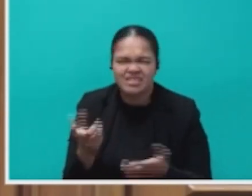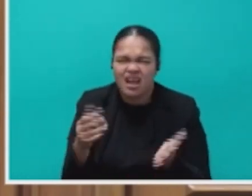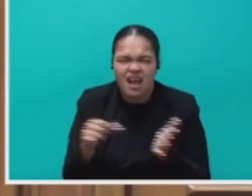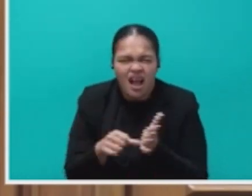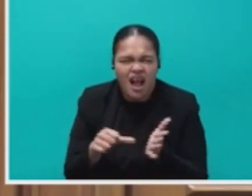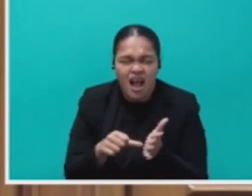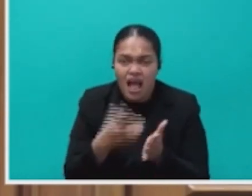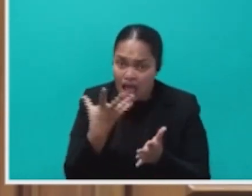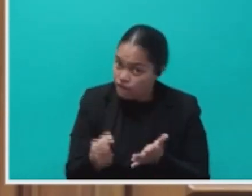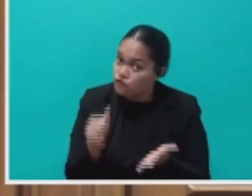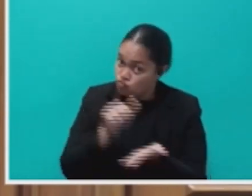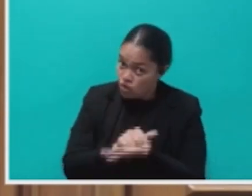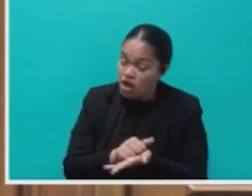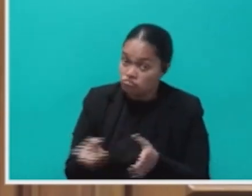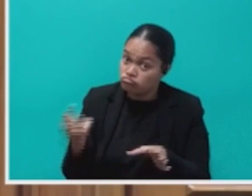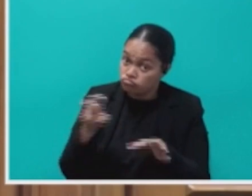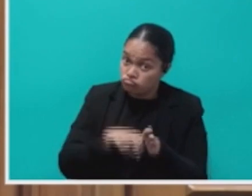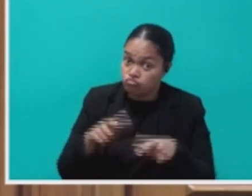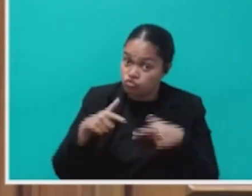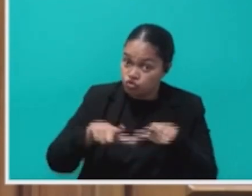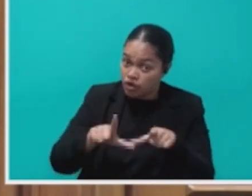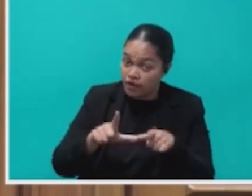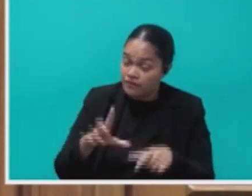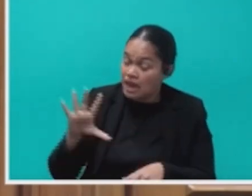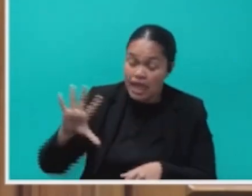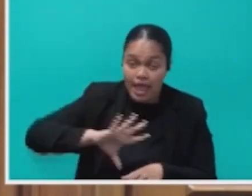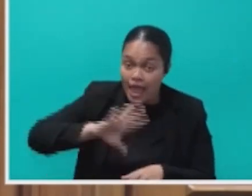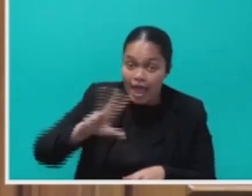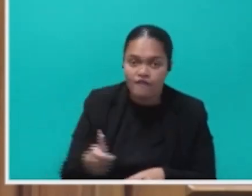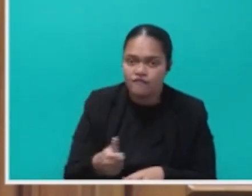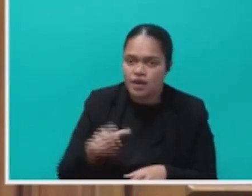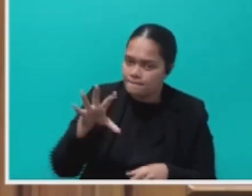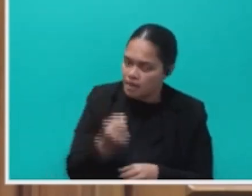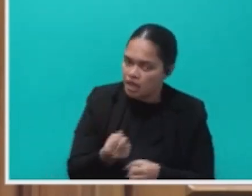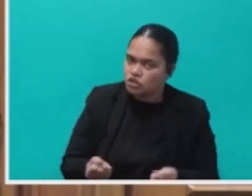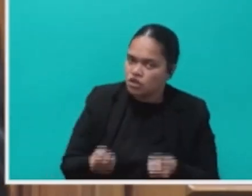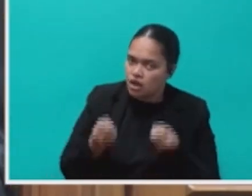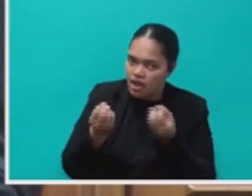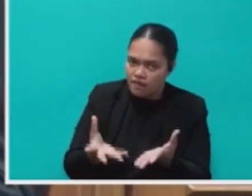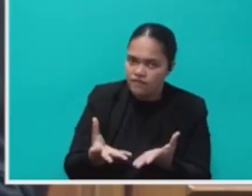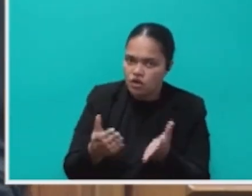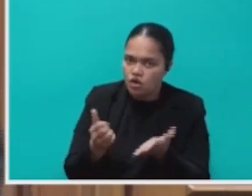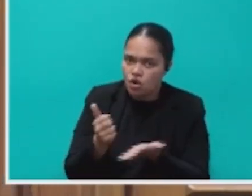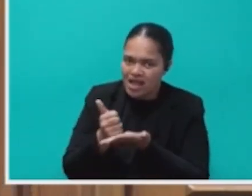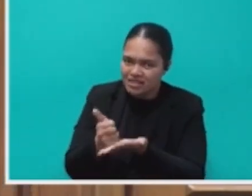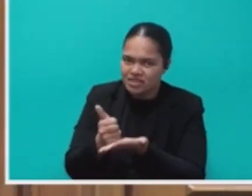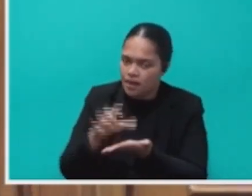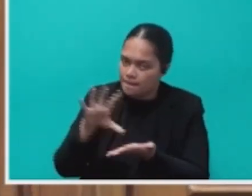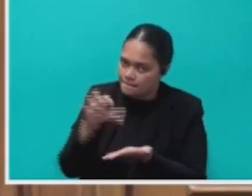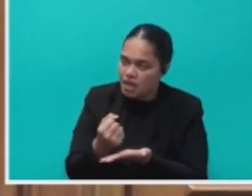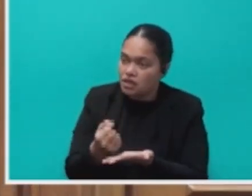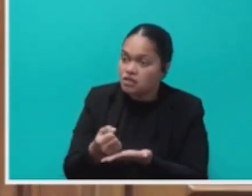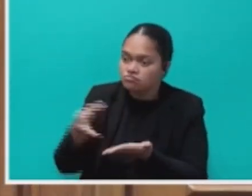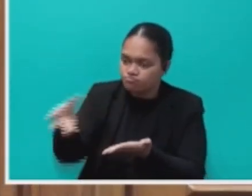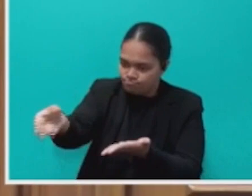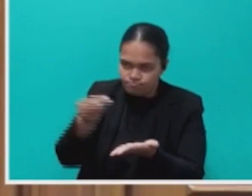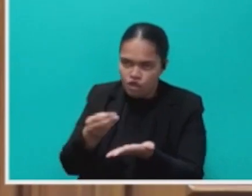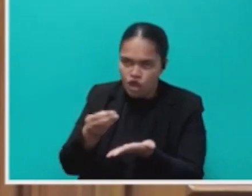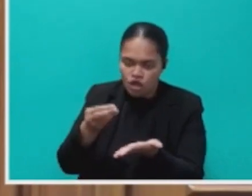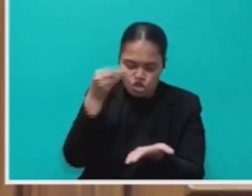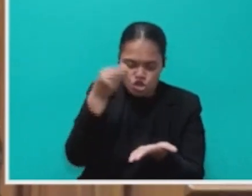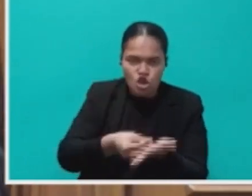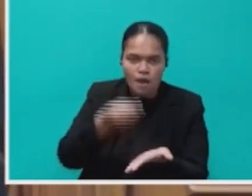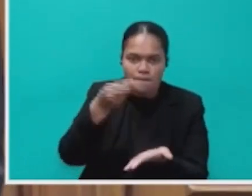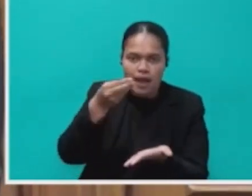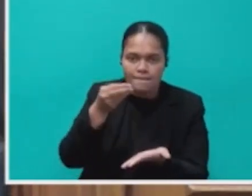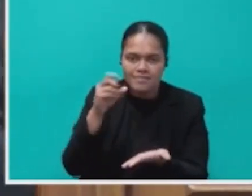travel, and every avenue must be available in convenient manner to assist in topping up of